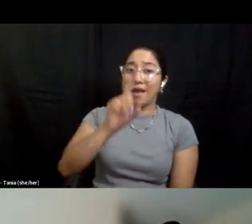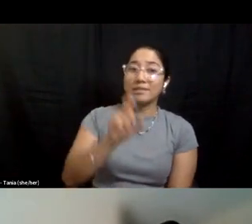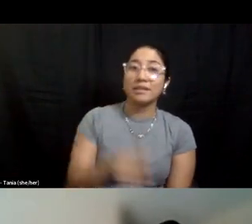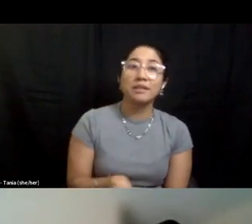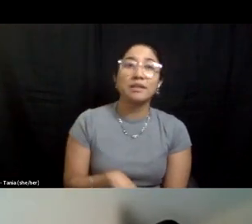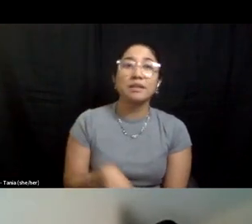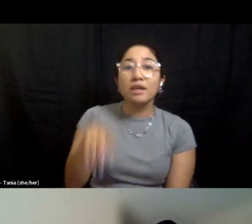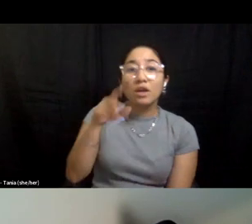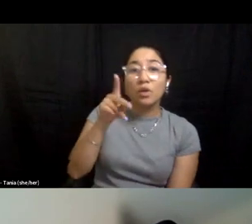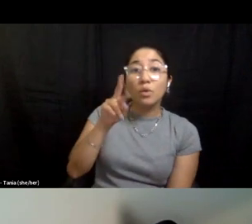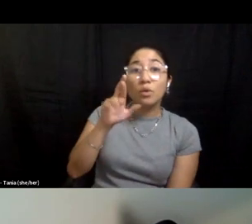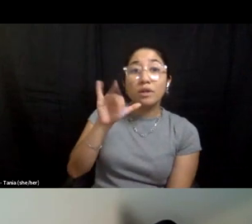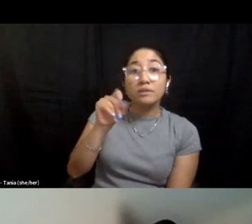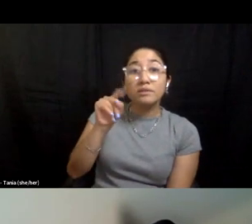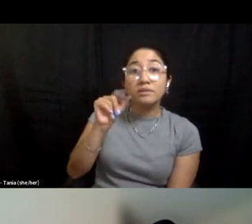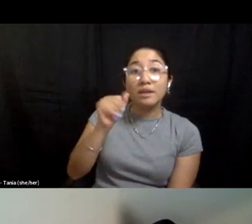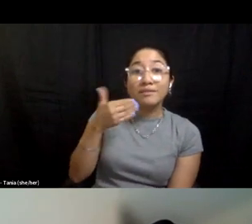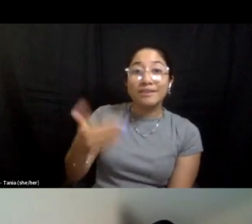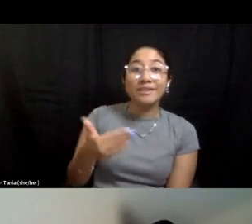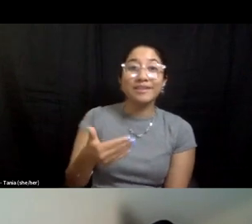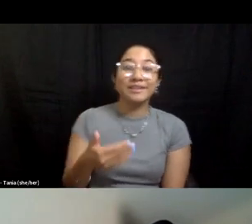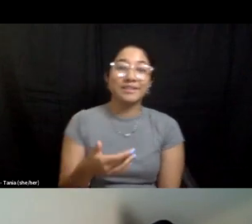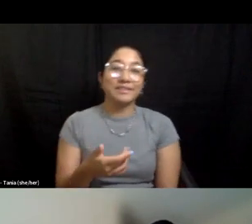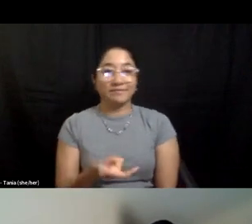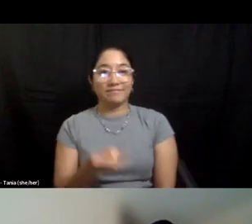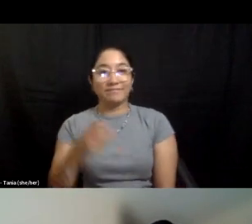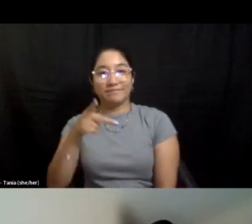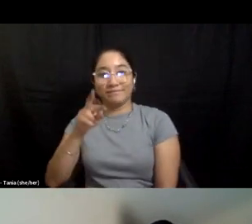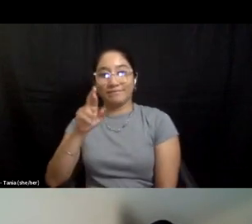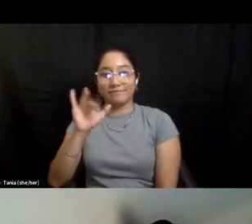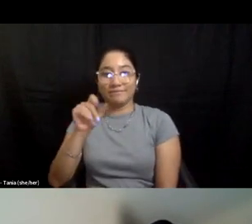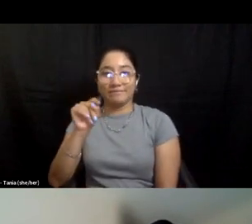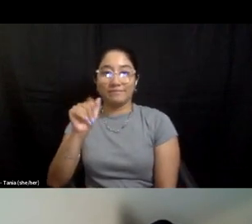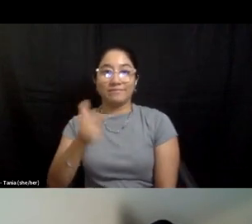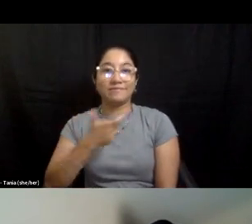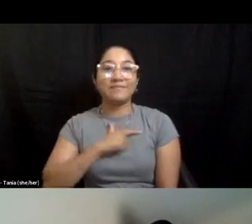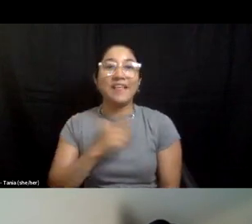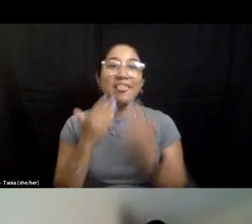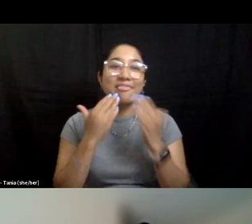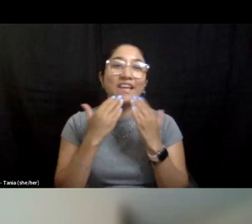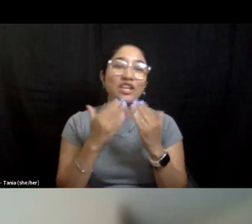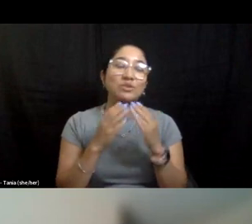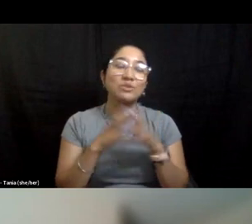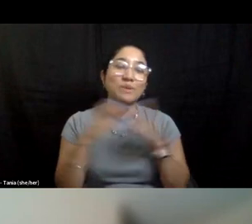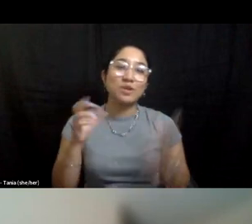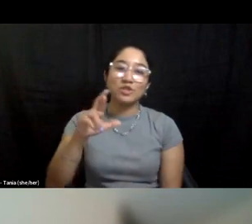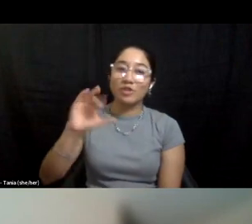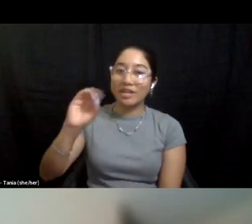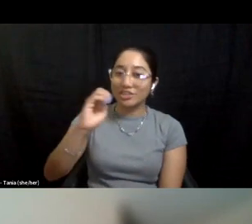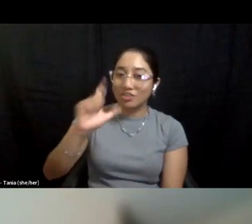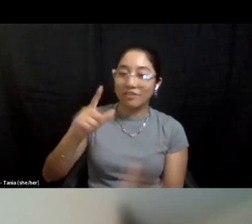Yes, Krista, please. Hi, thank you so much, Rachel and Daphnie. I'm